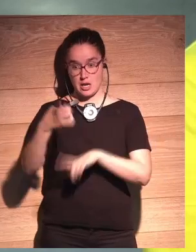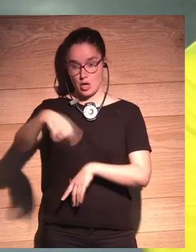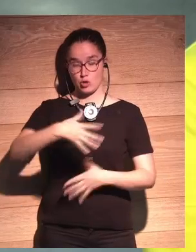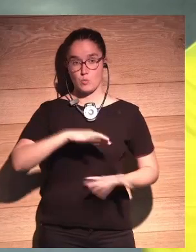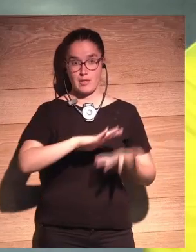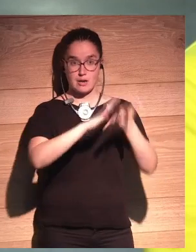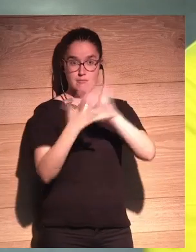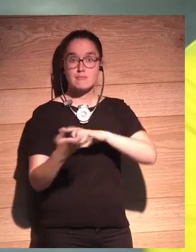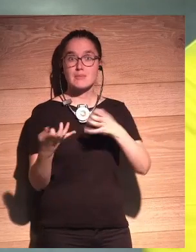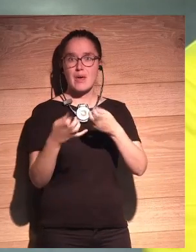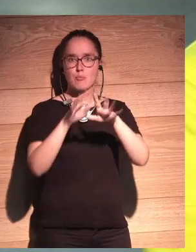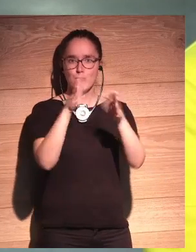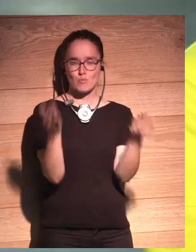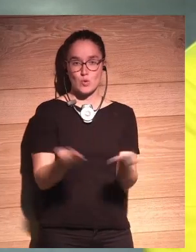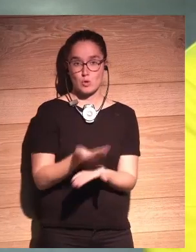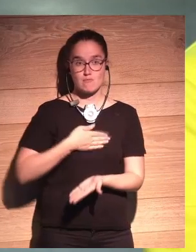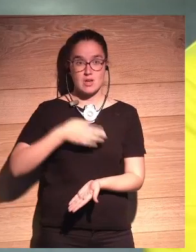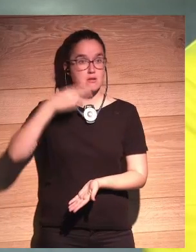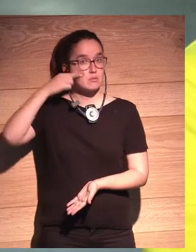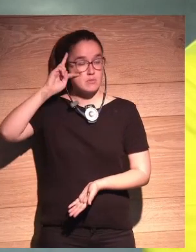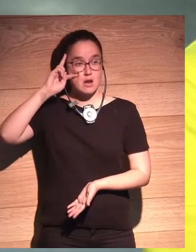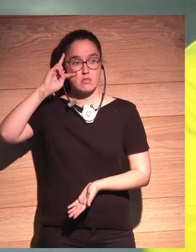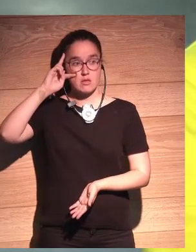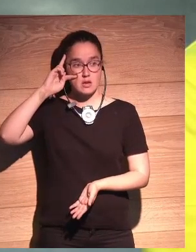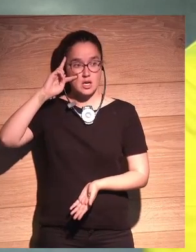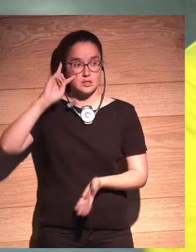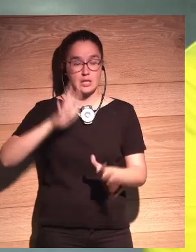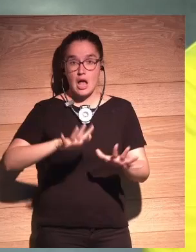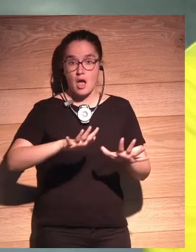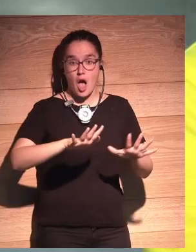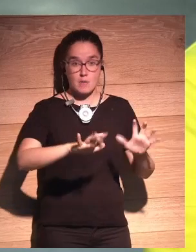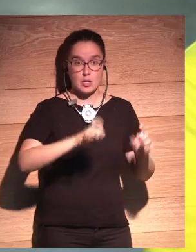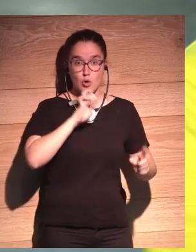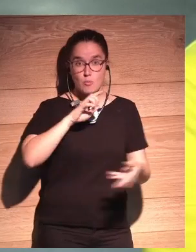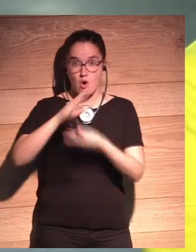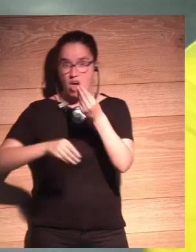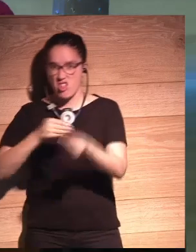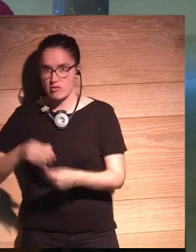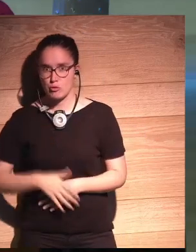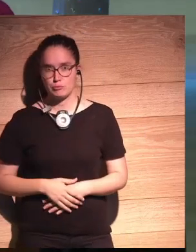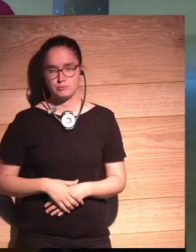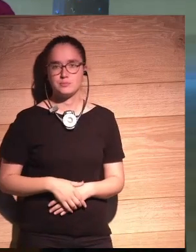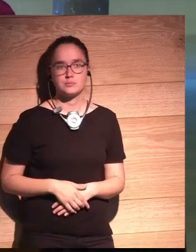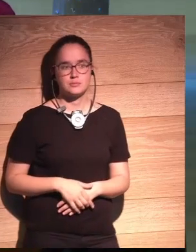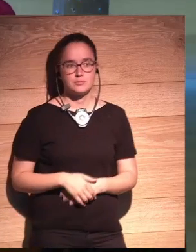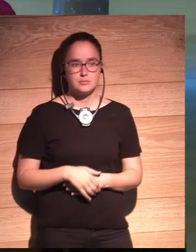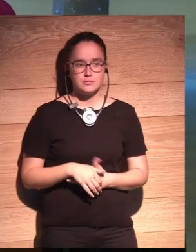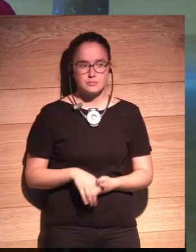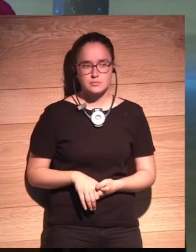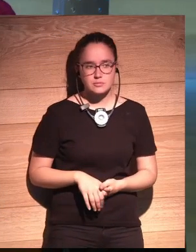the creation spirit of people so that people can change the world. So my experience comes from learning by doing, basically.